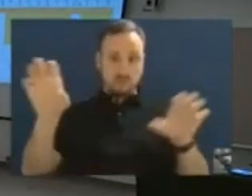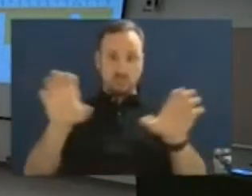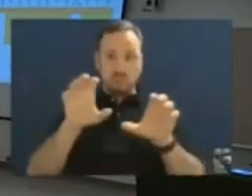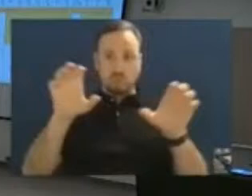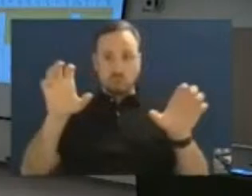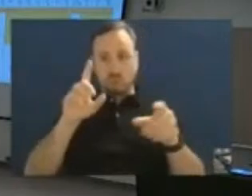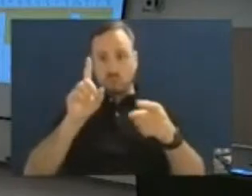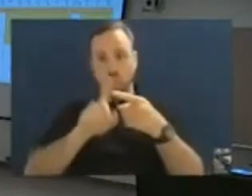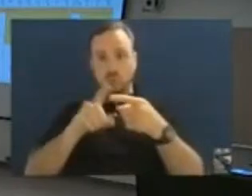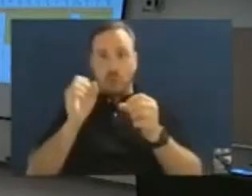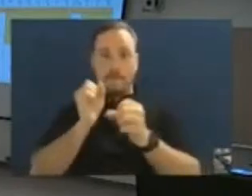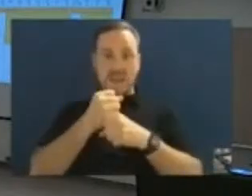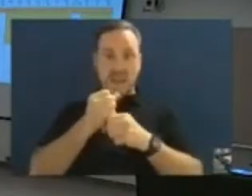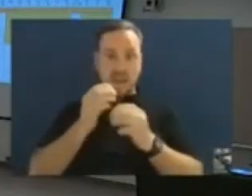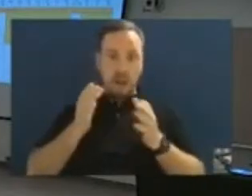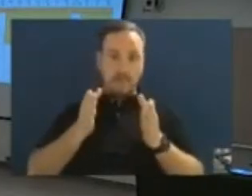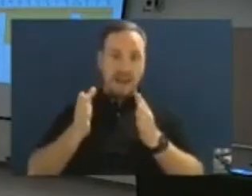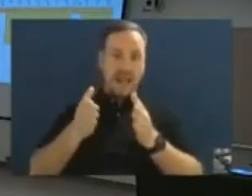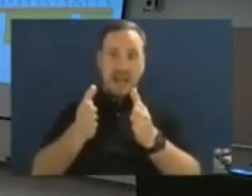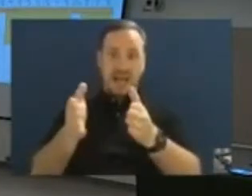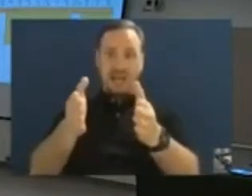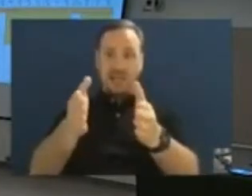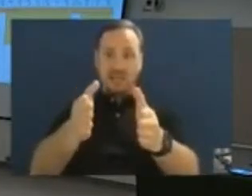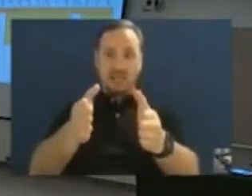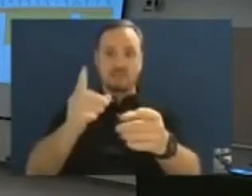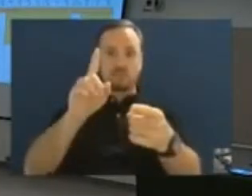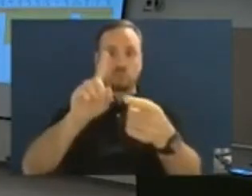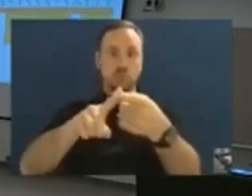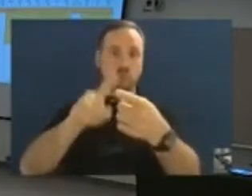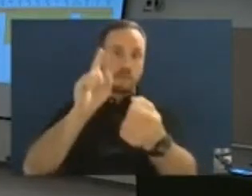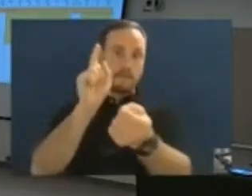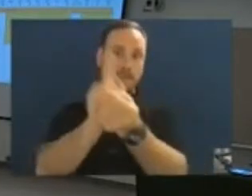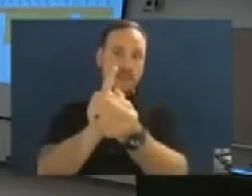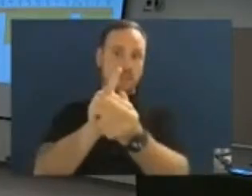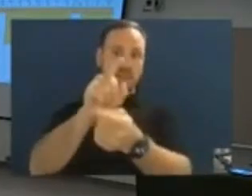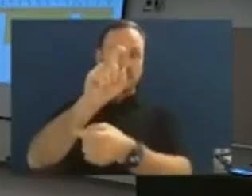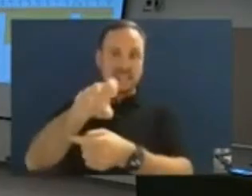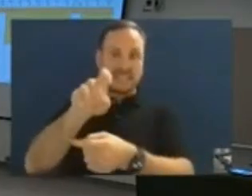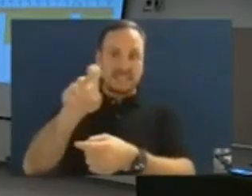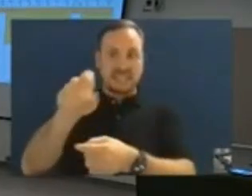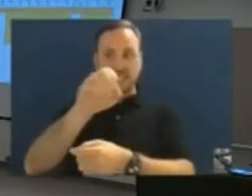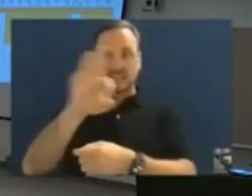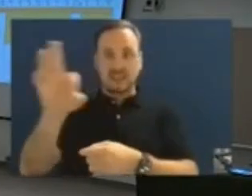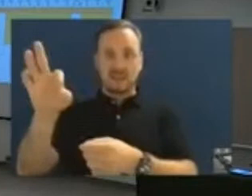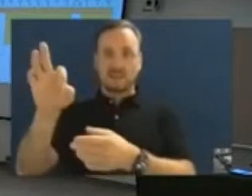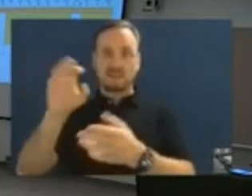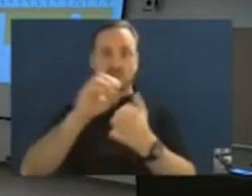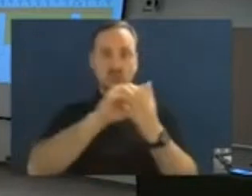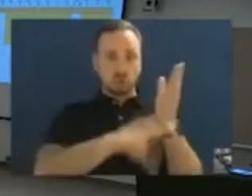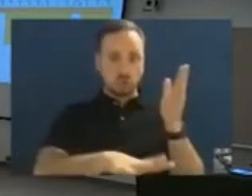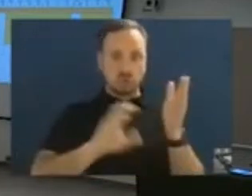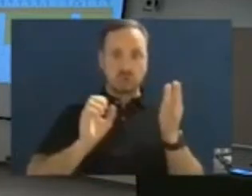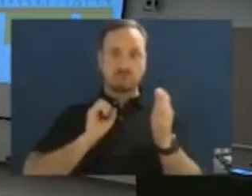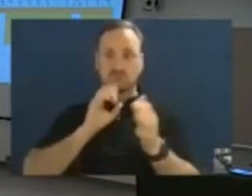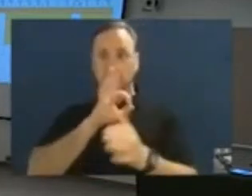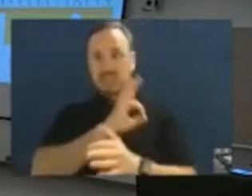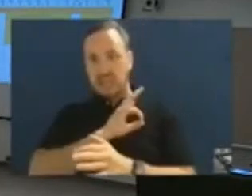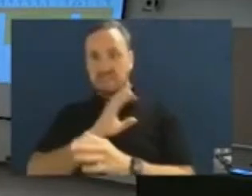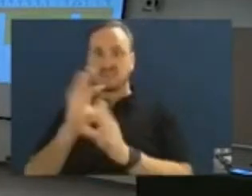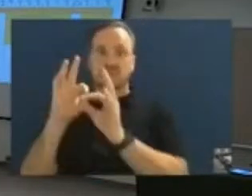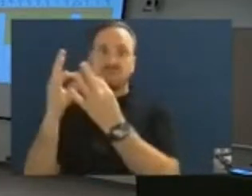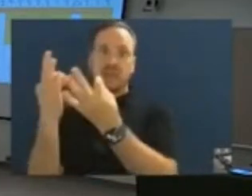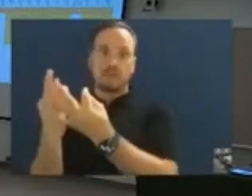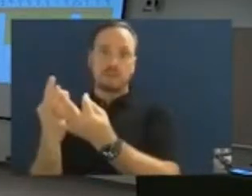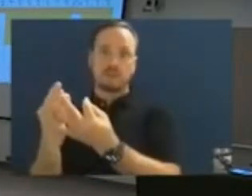that meets the needs of our student, staff, and families. Thank you. Okay, Ms.